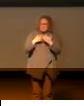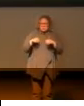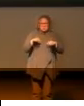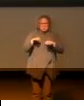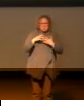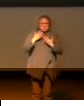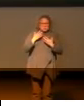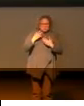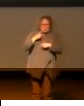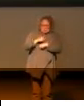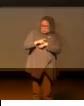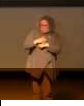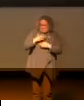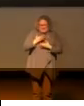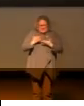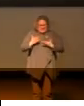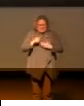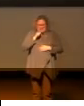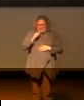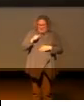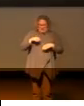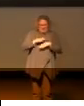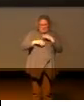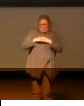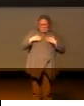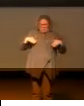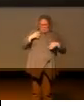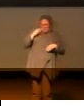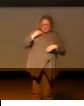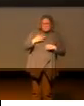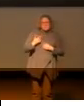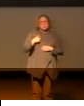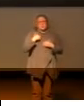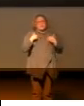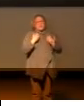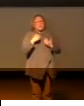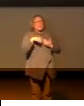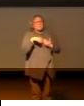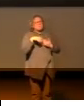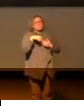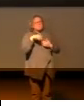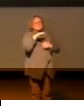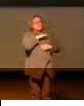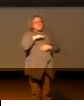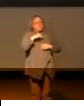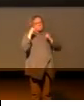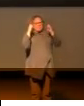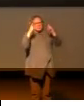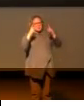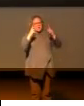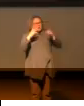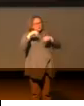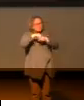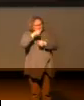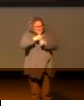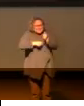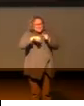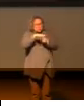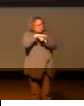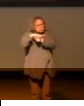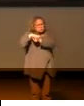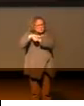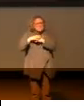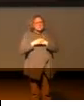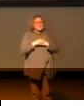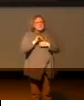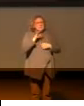trained or comfortable with? So we have CNSs and we have educators on every unit. Granted, they are here during the day, but if you are on an